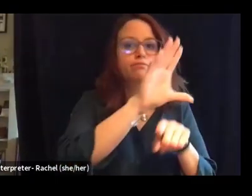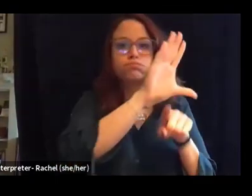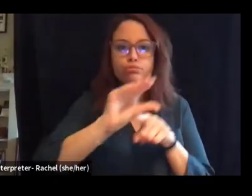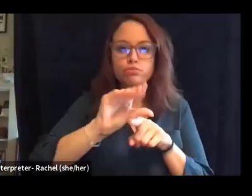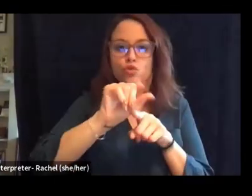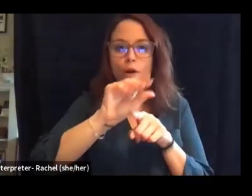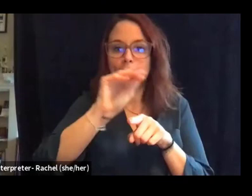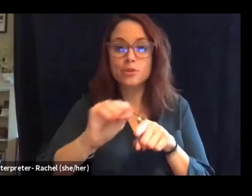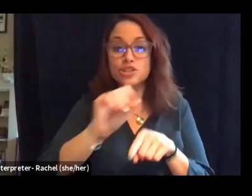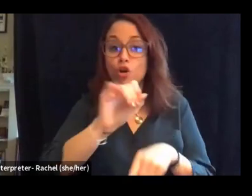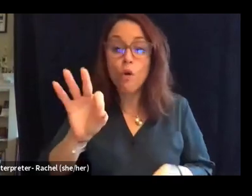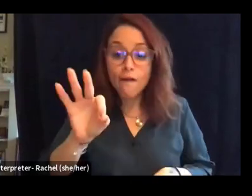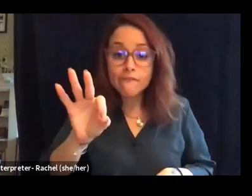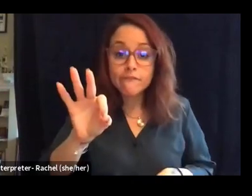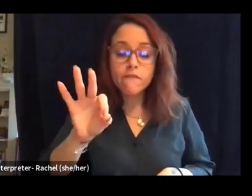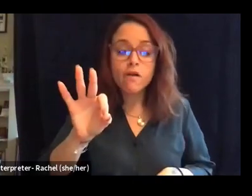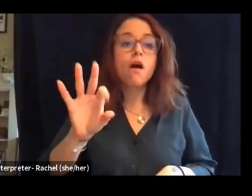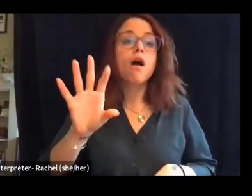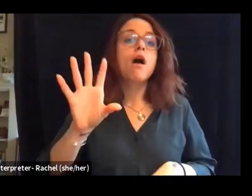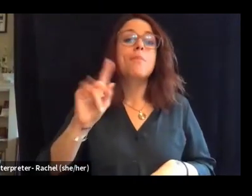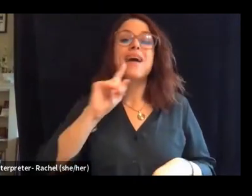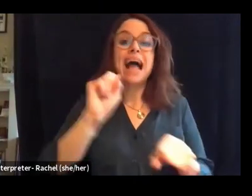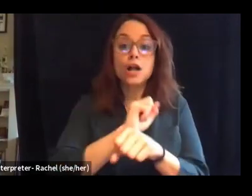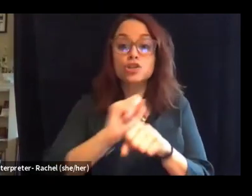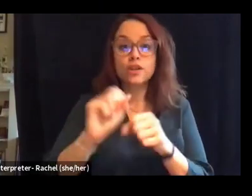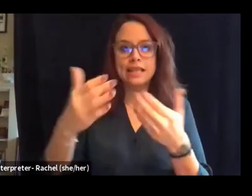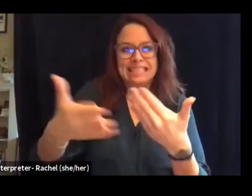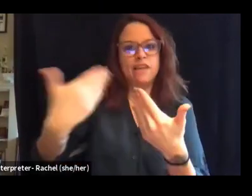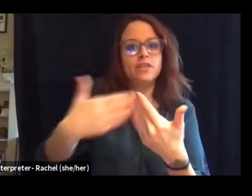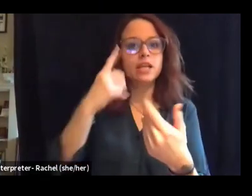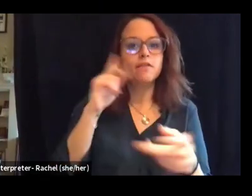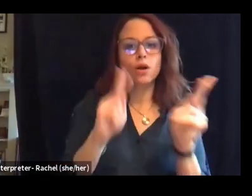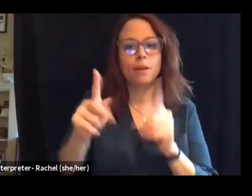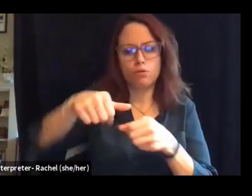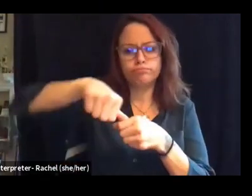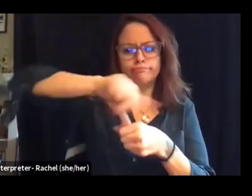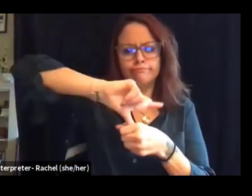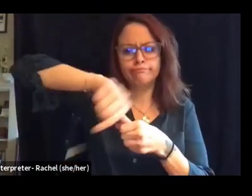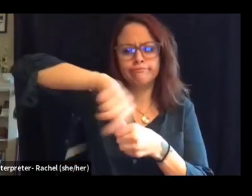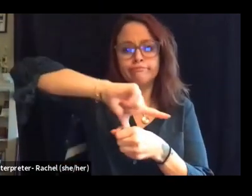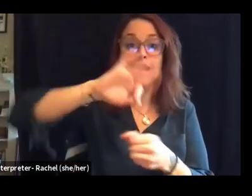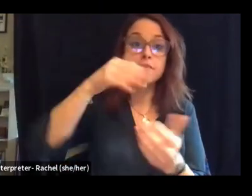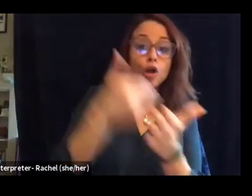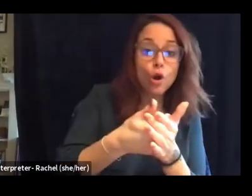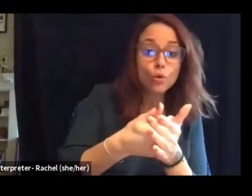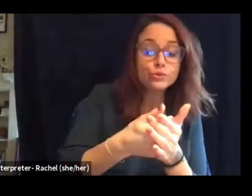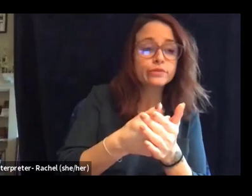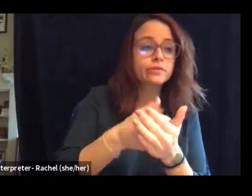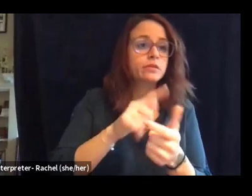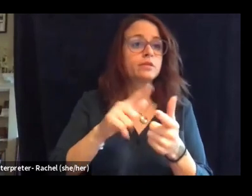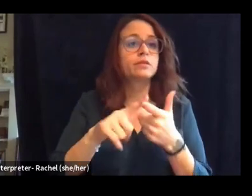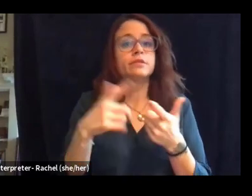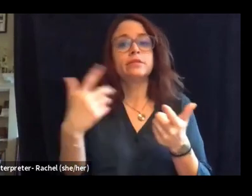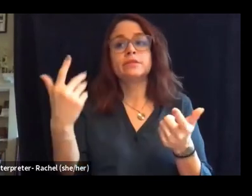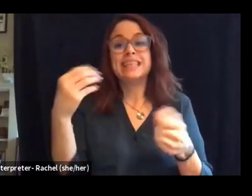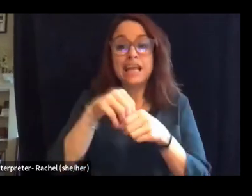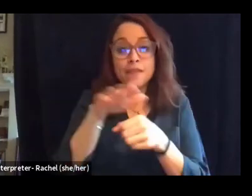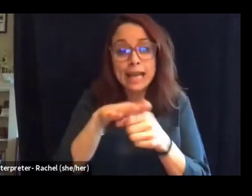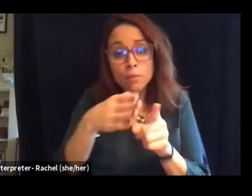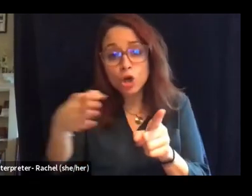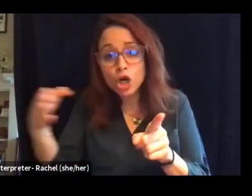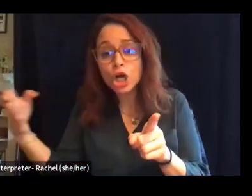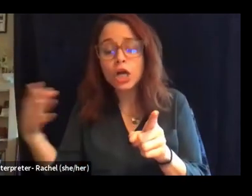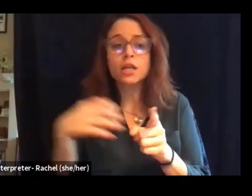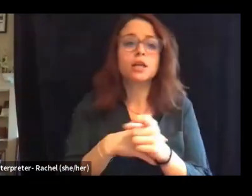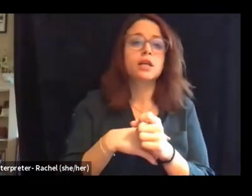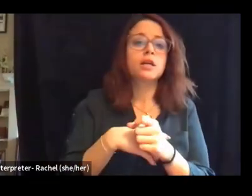about the convenience factor, the variability of the product that I'm